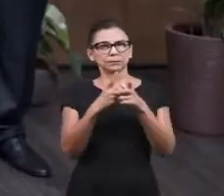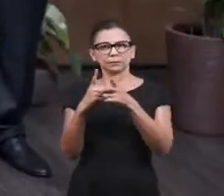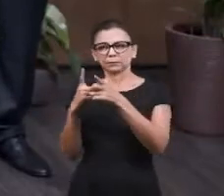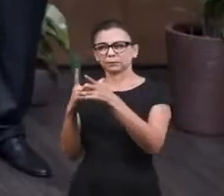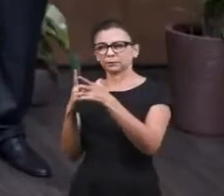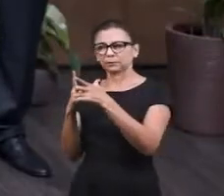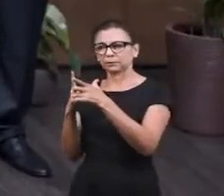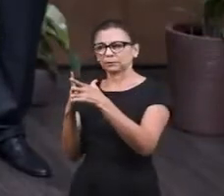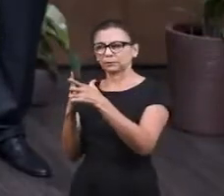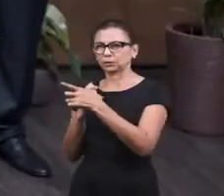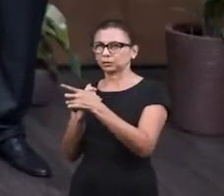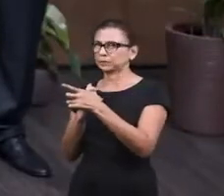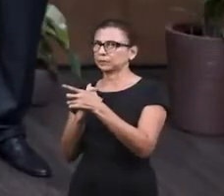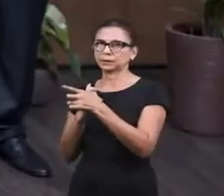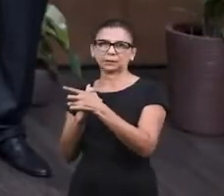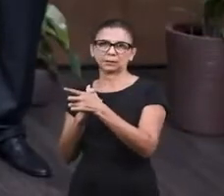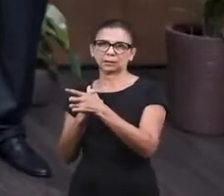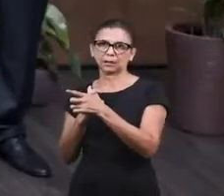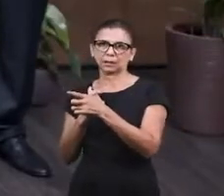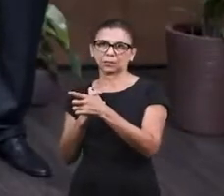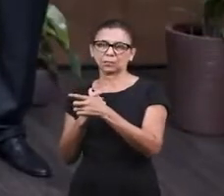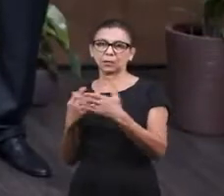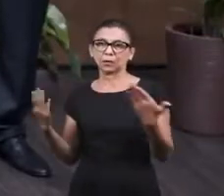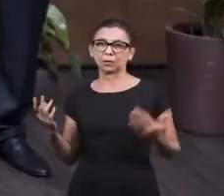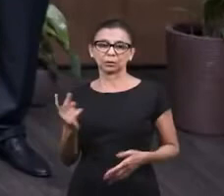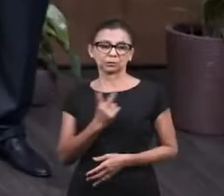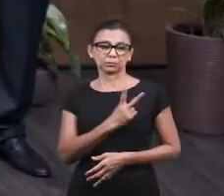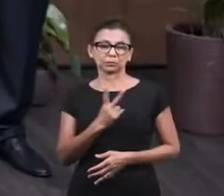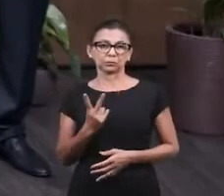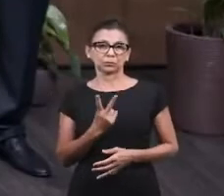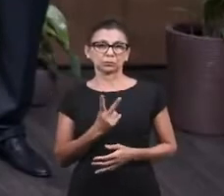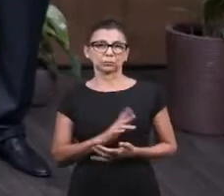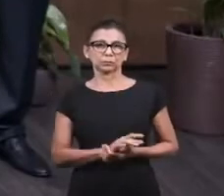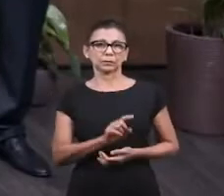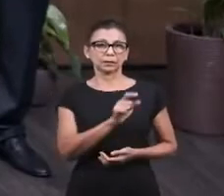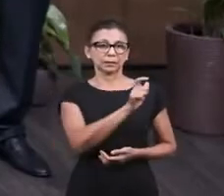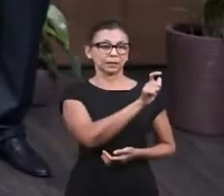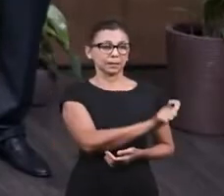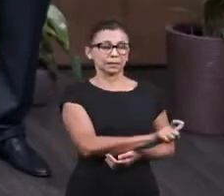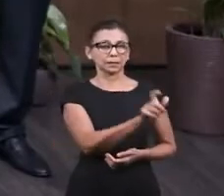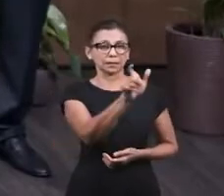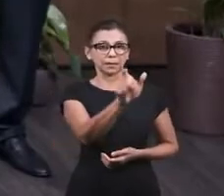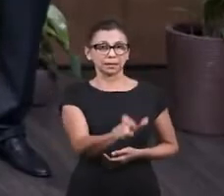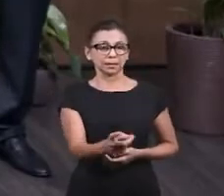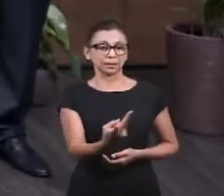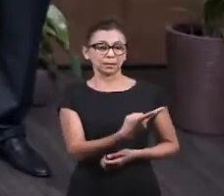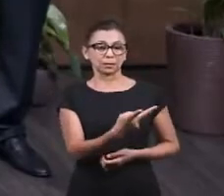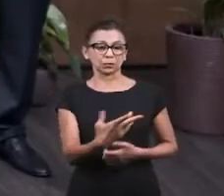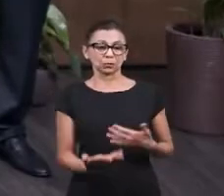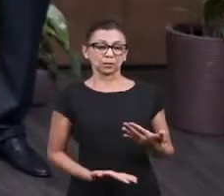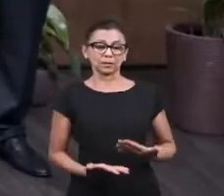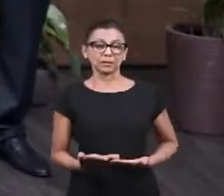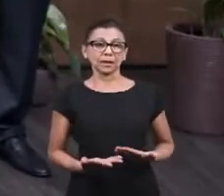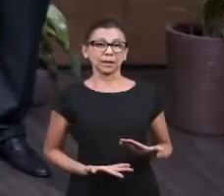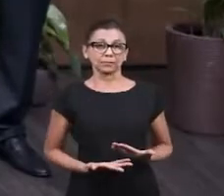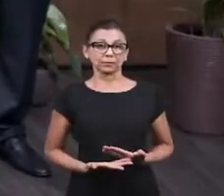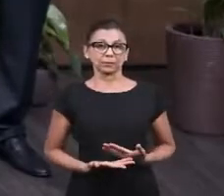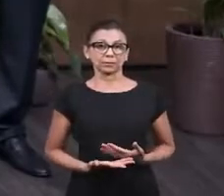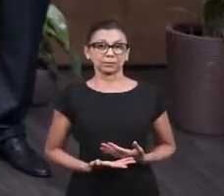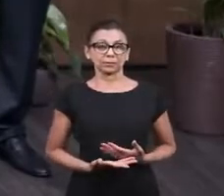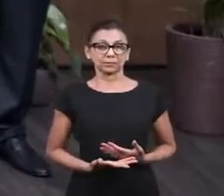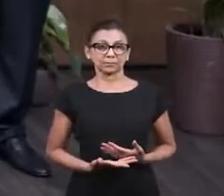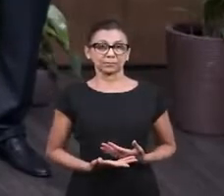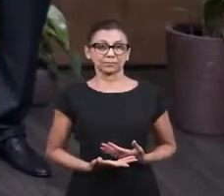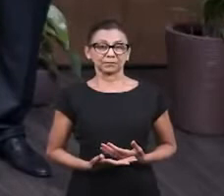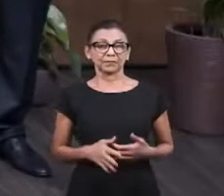and his servant, but it was a debt between fellow servants. The Lord Jesus was